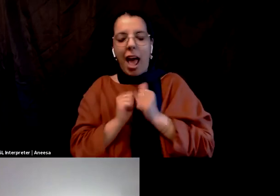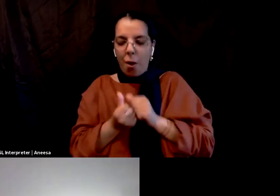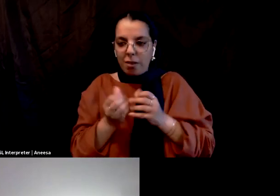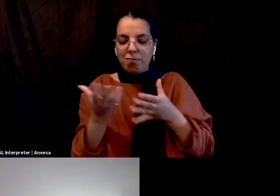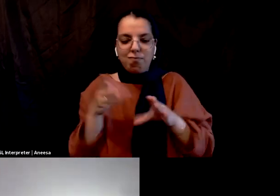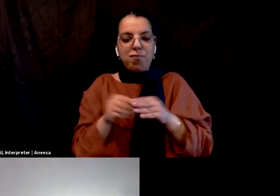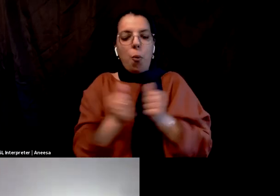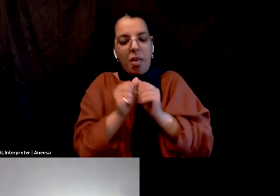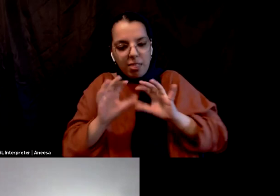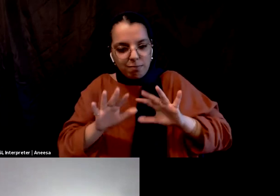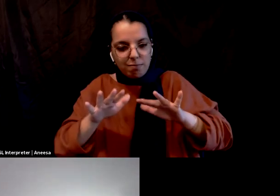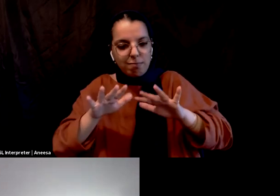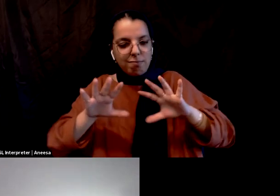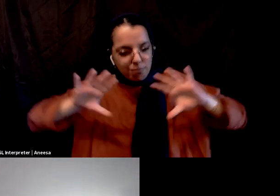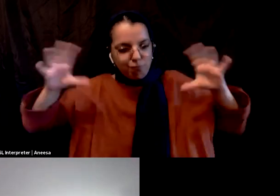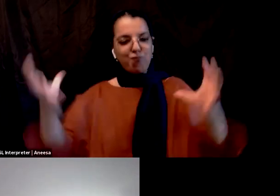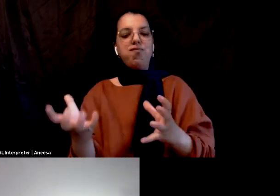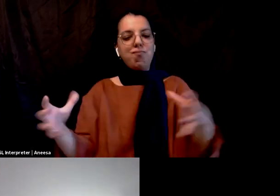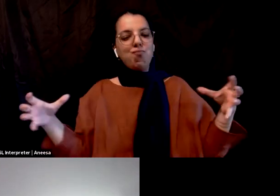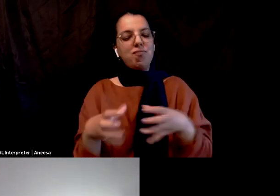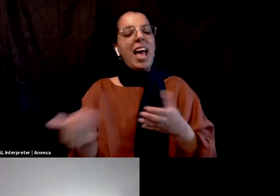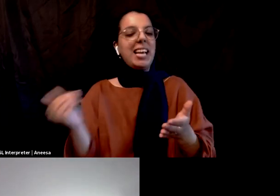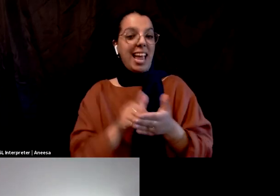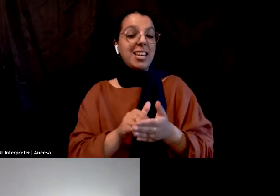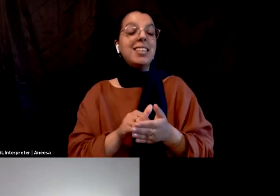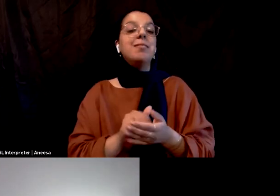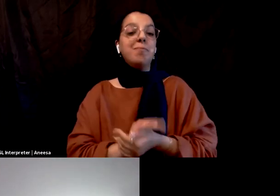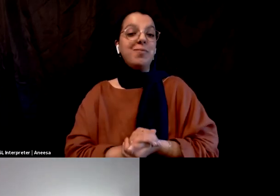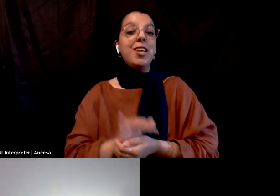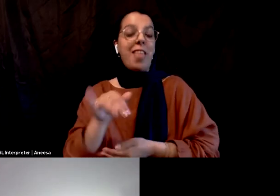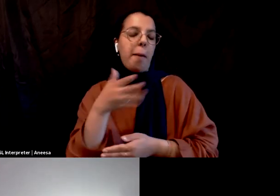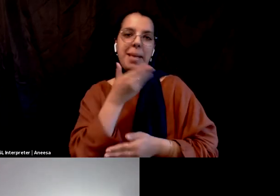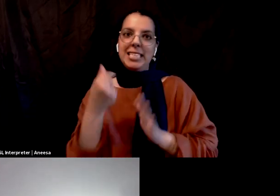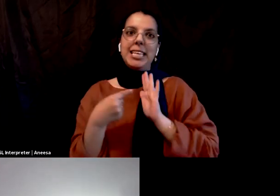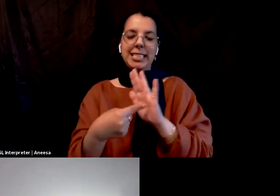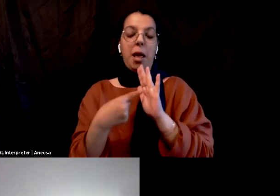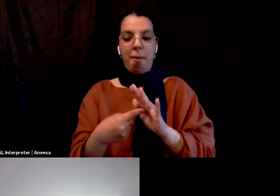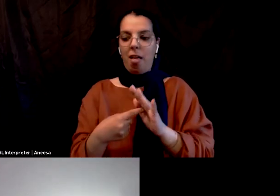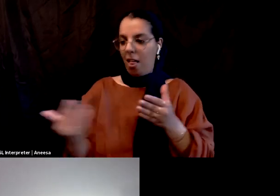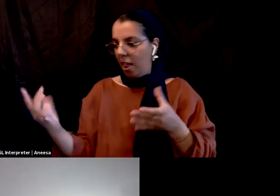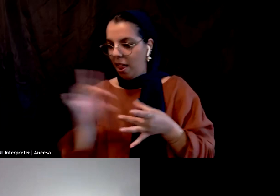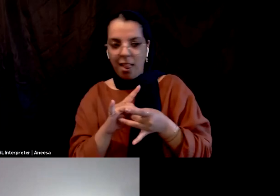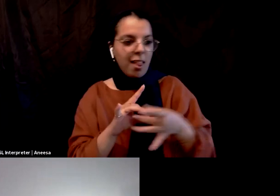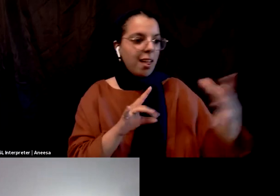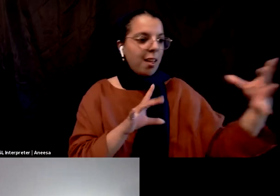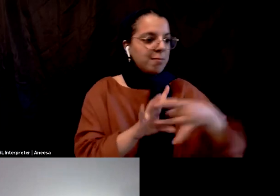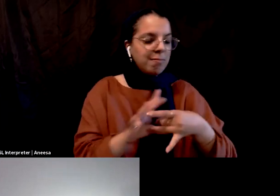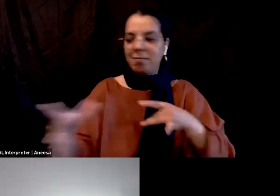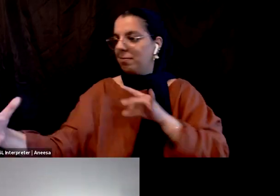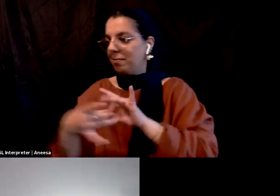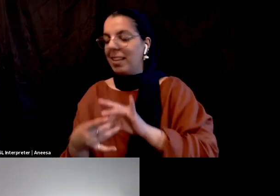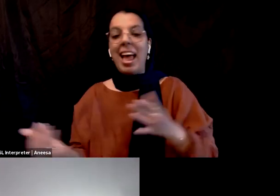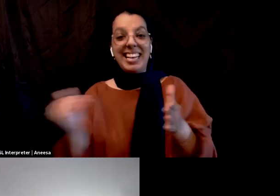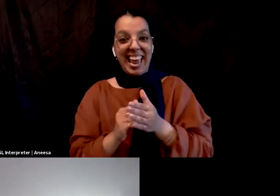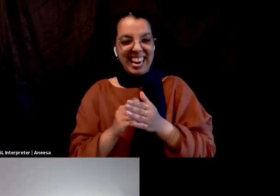that is really the best example currently of the resilience that we have, having come together after 150